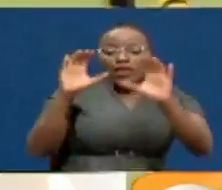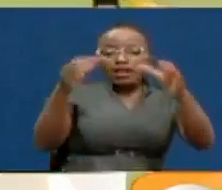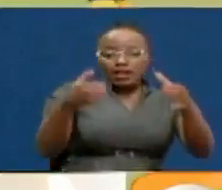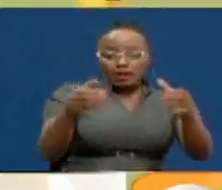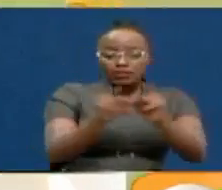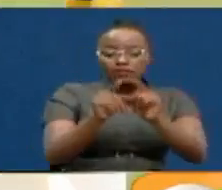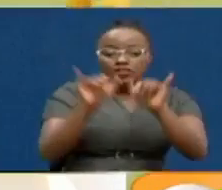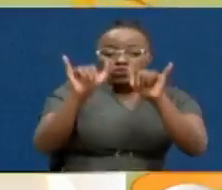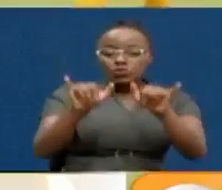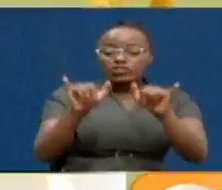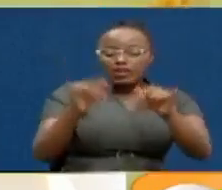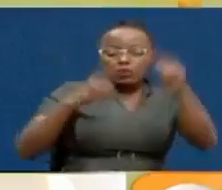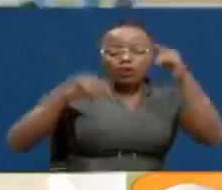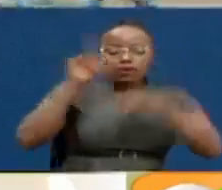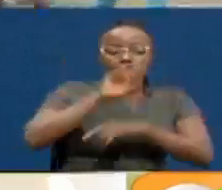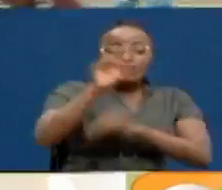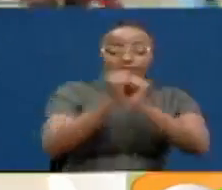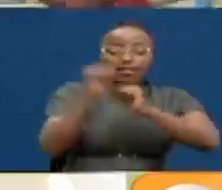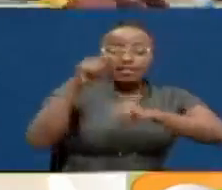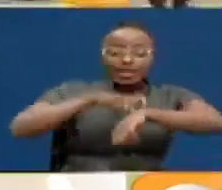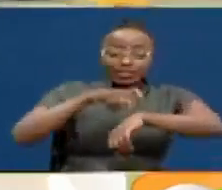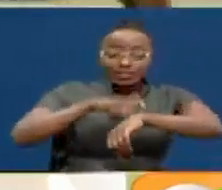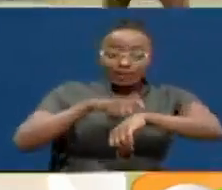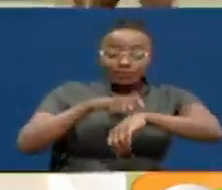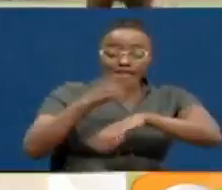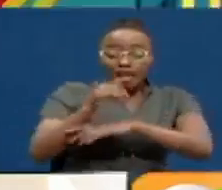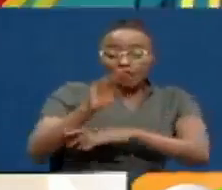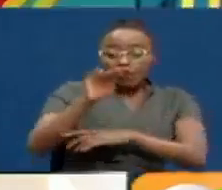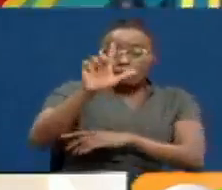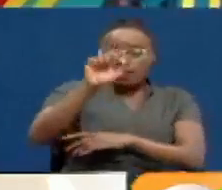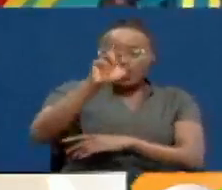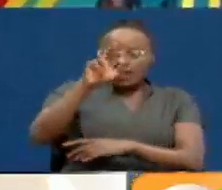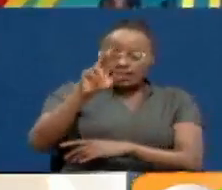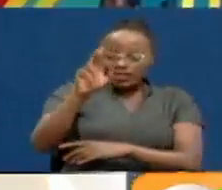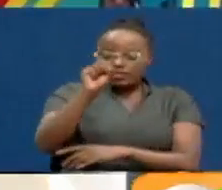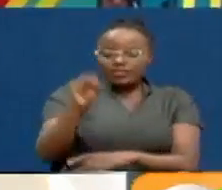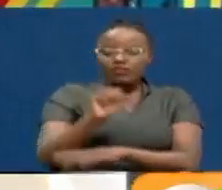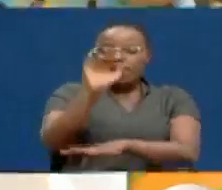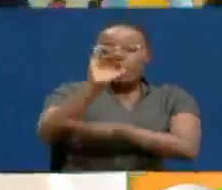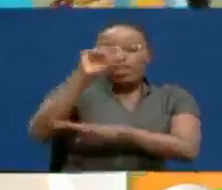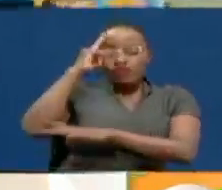Championships, which they have won 10 times. The Blazers management has reached out to